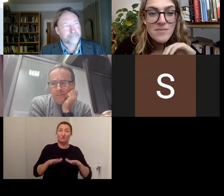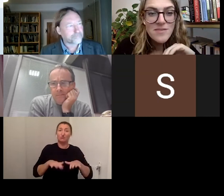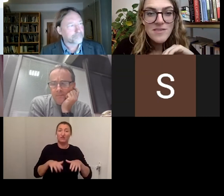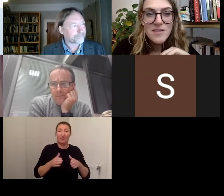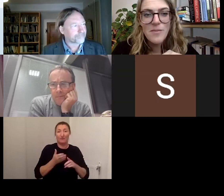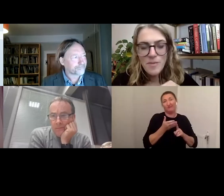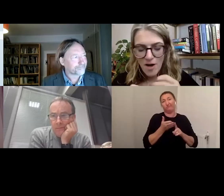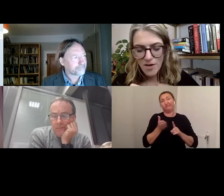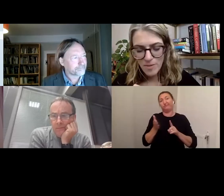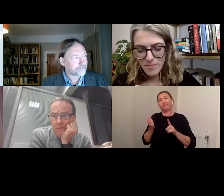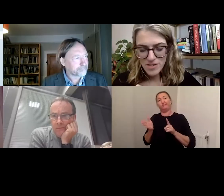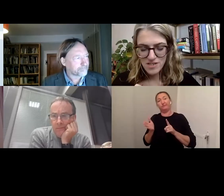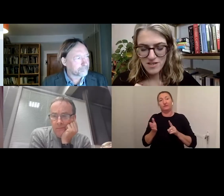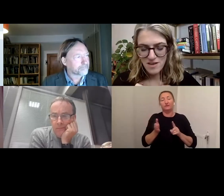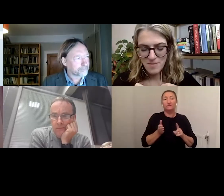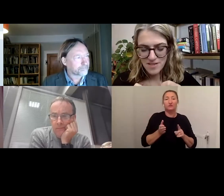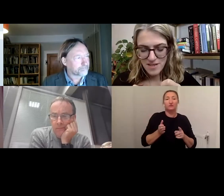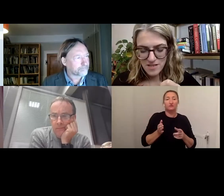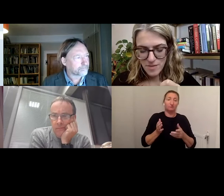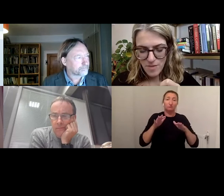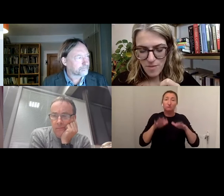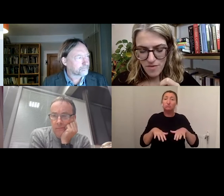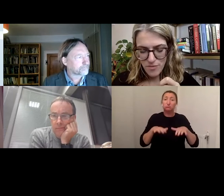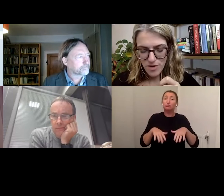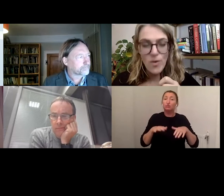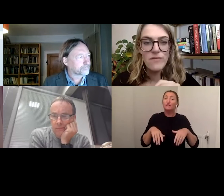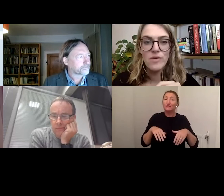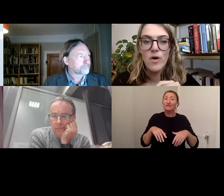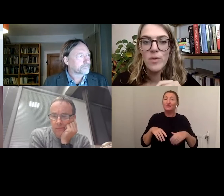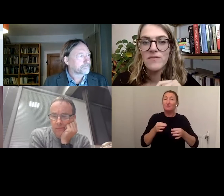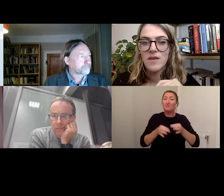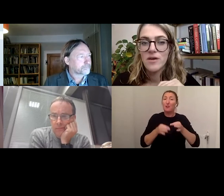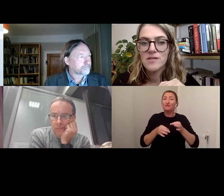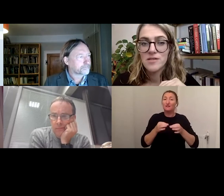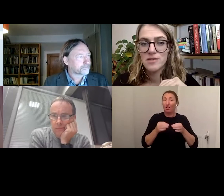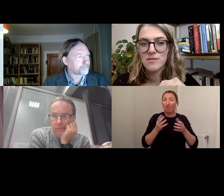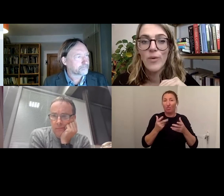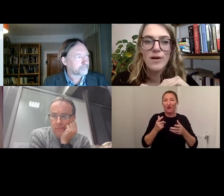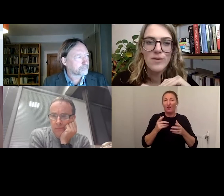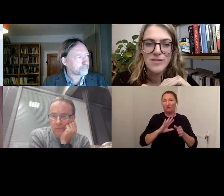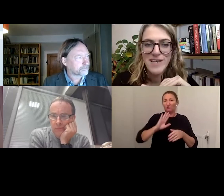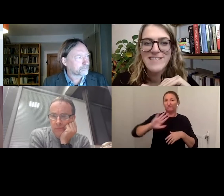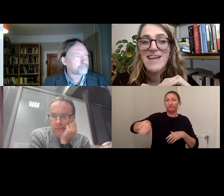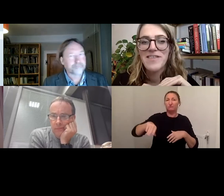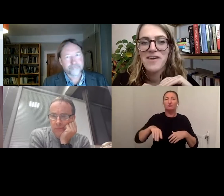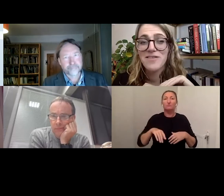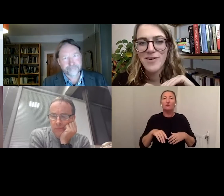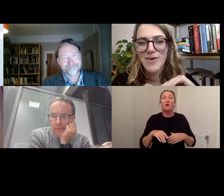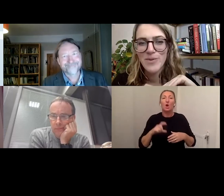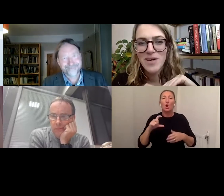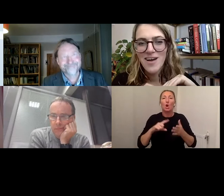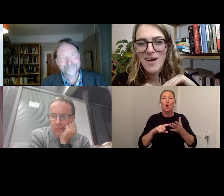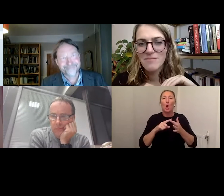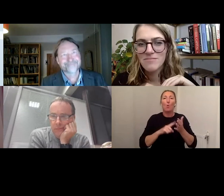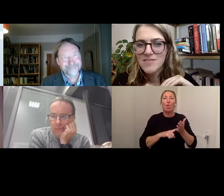Yeah. So arguably, British political leaders have been moving Britain away from coal whenever they could to oil, or at least anything other than